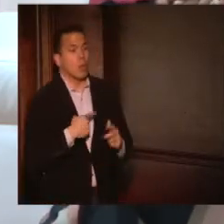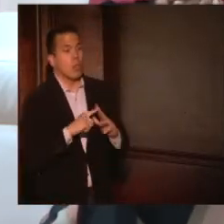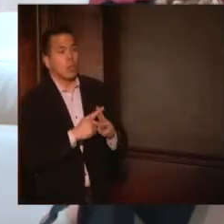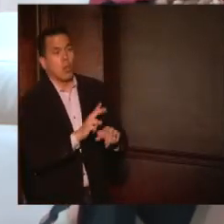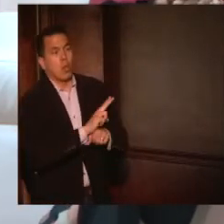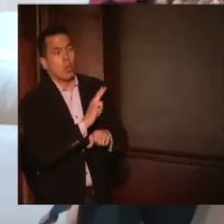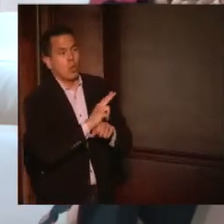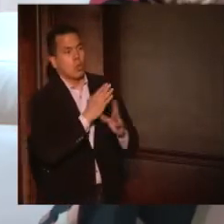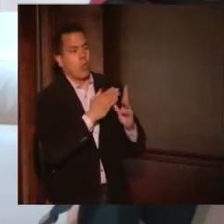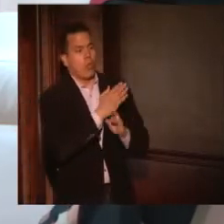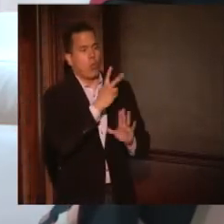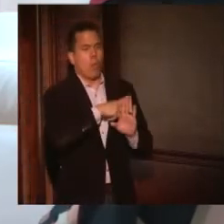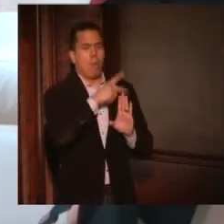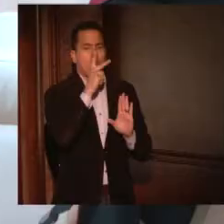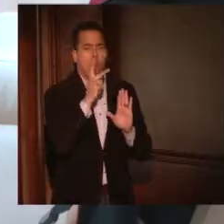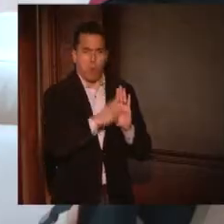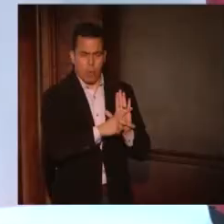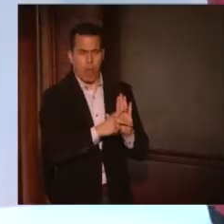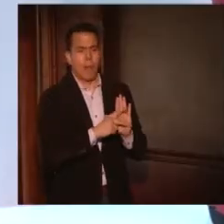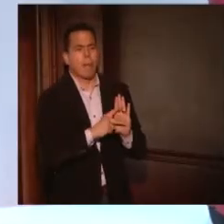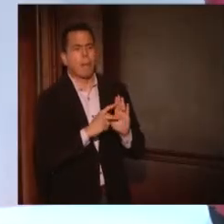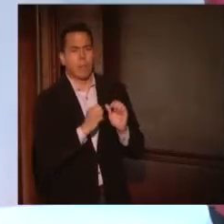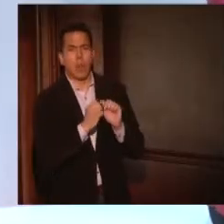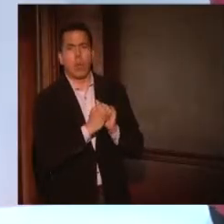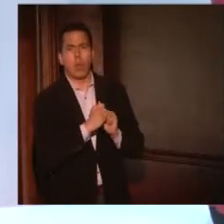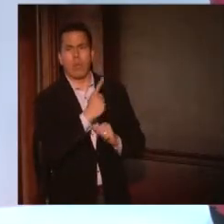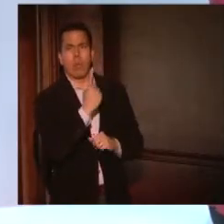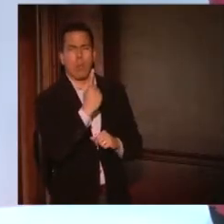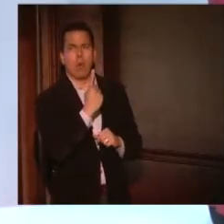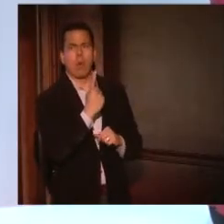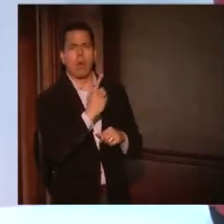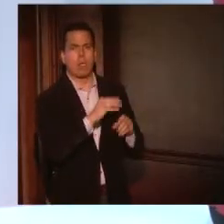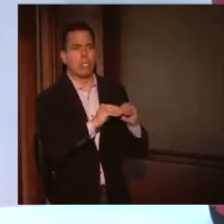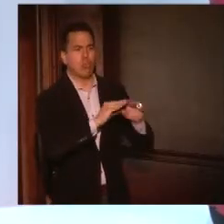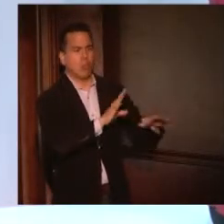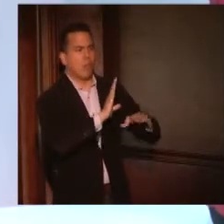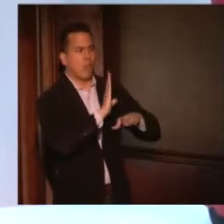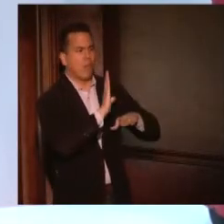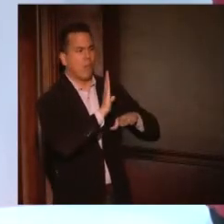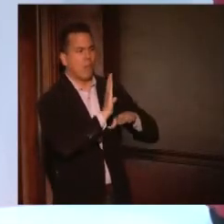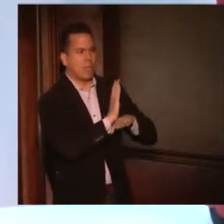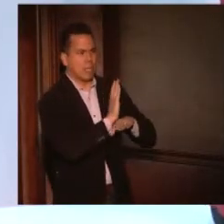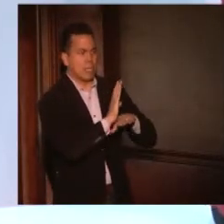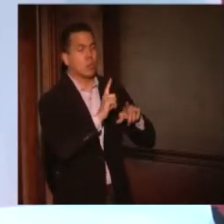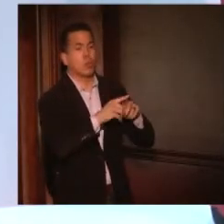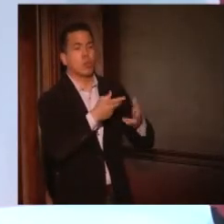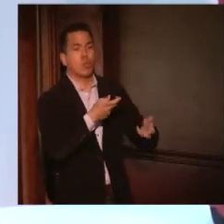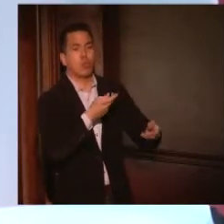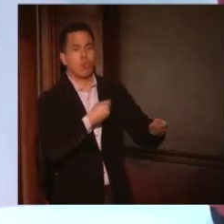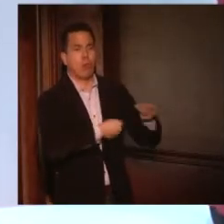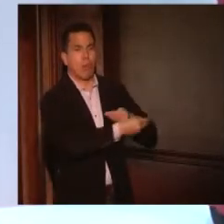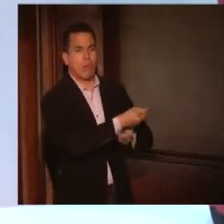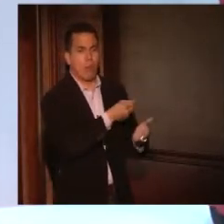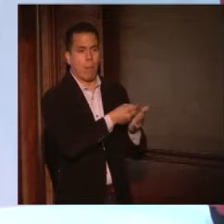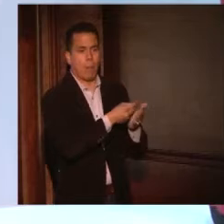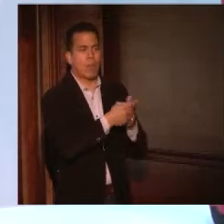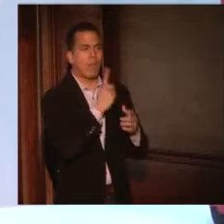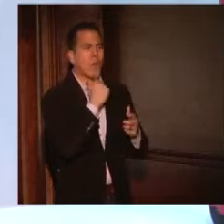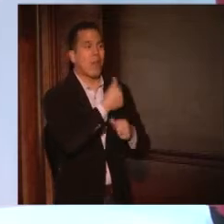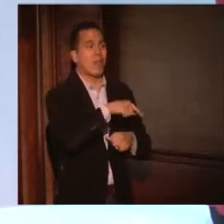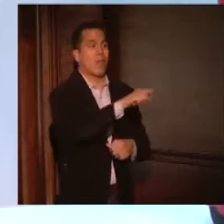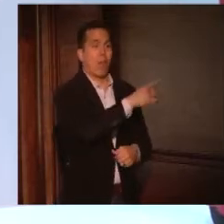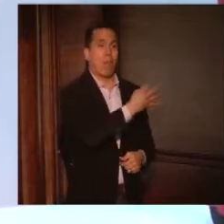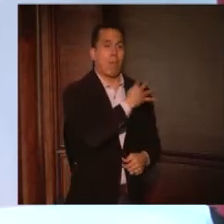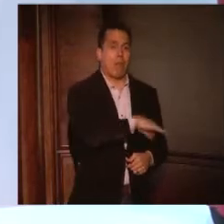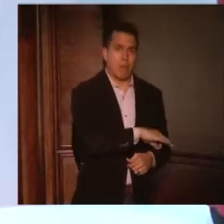Food Program, as you know, with this distributed ledger, to transfer money to our beneficiaries. So